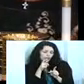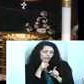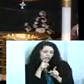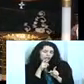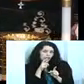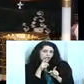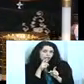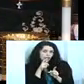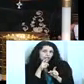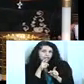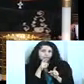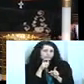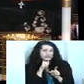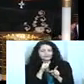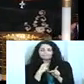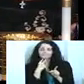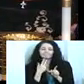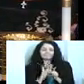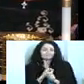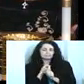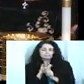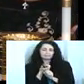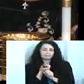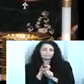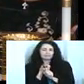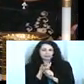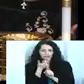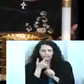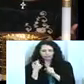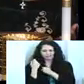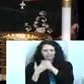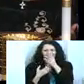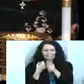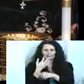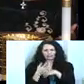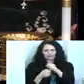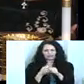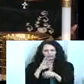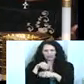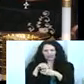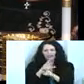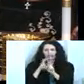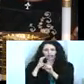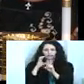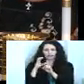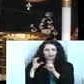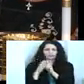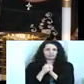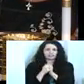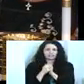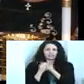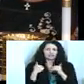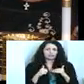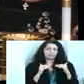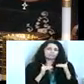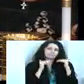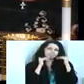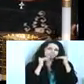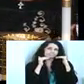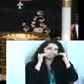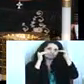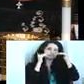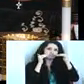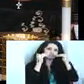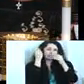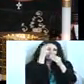having any voice for centuries in their cultures. We lift up moments in our lives,